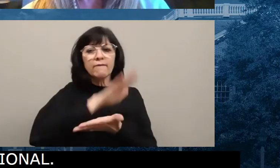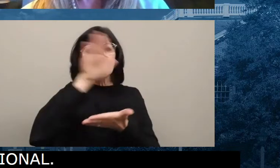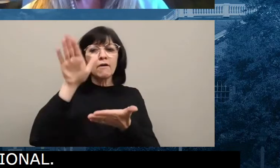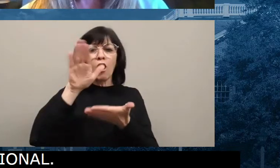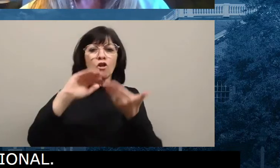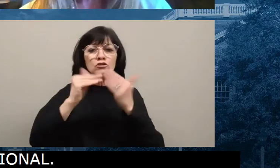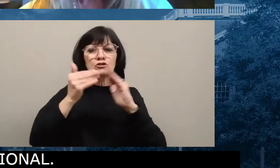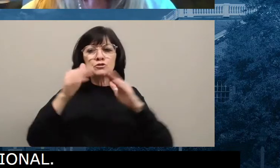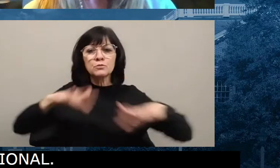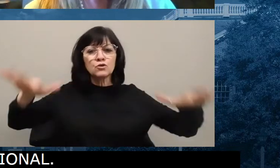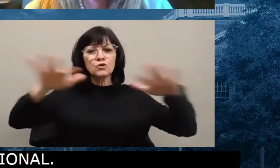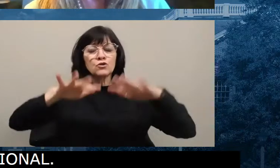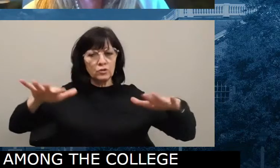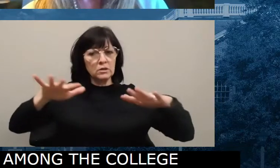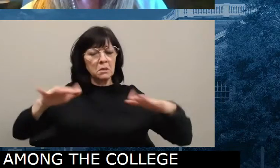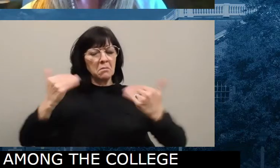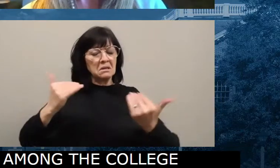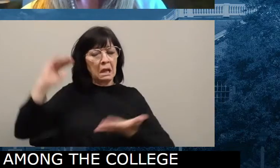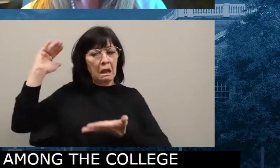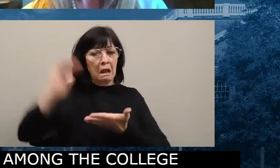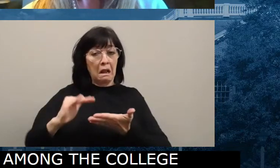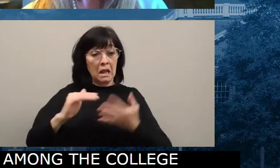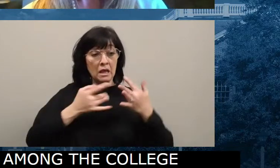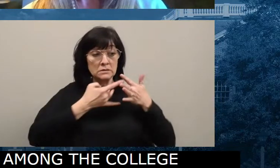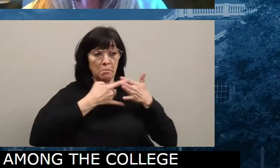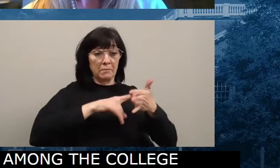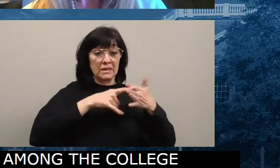the semester.